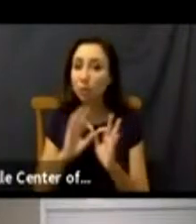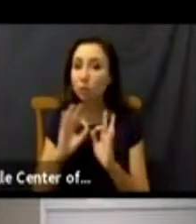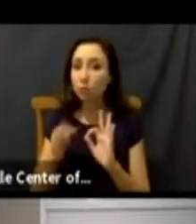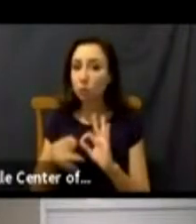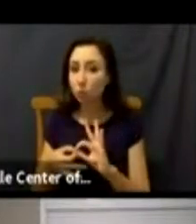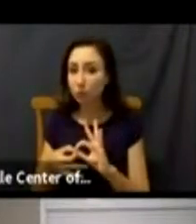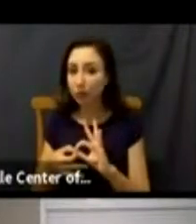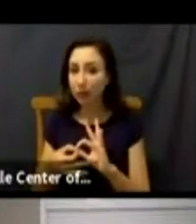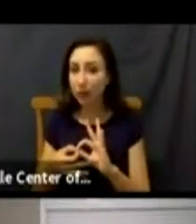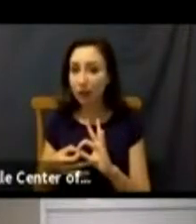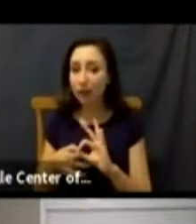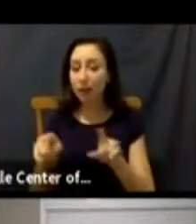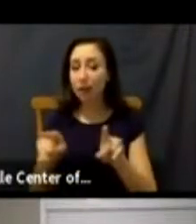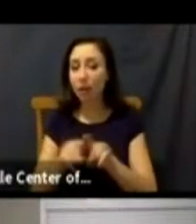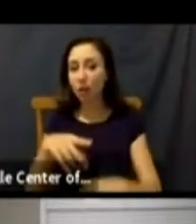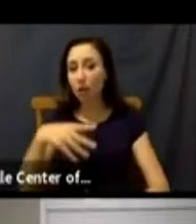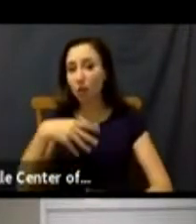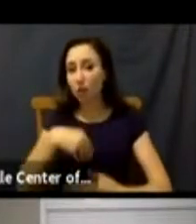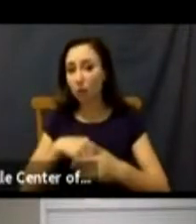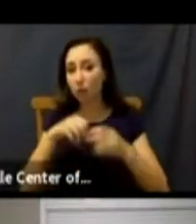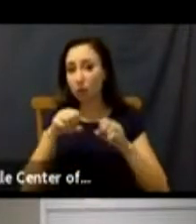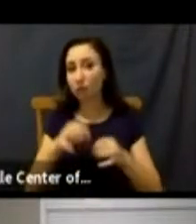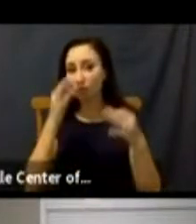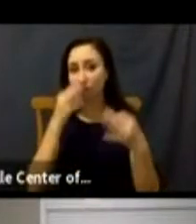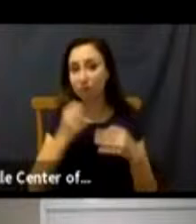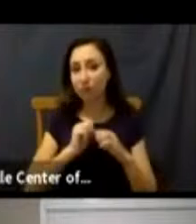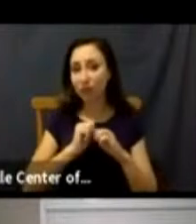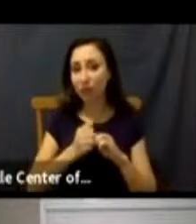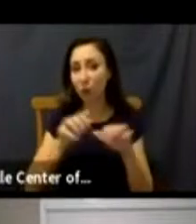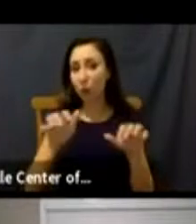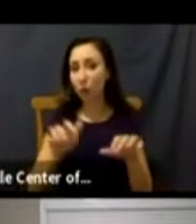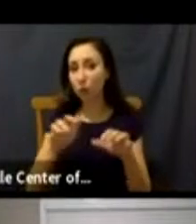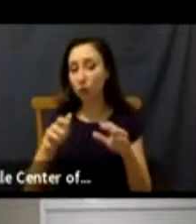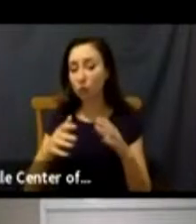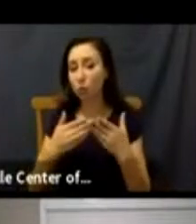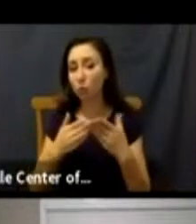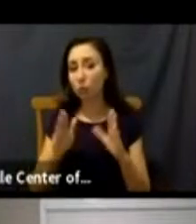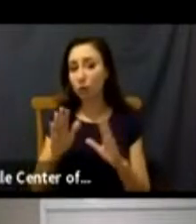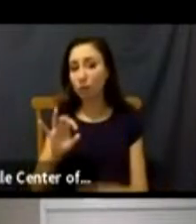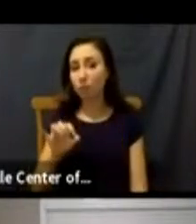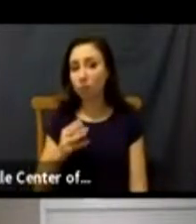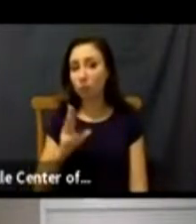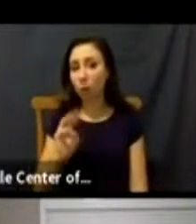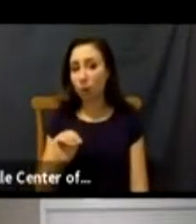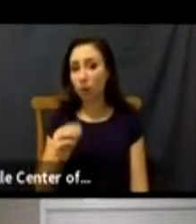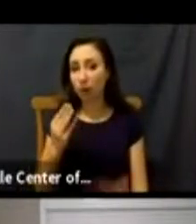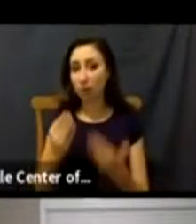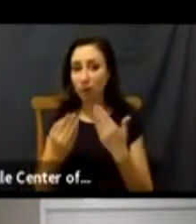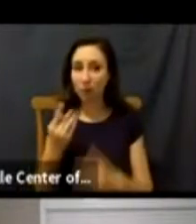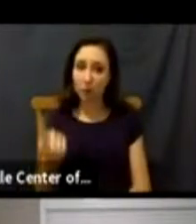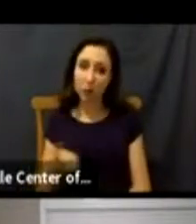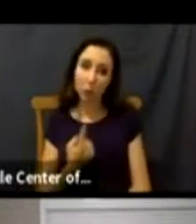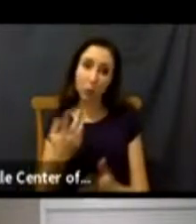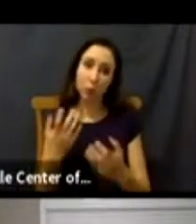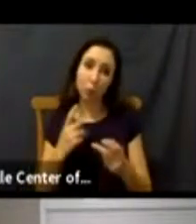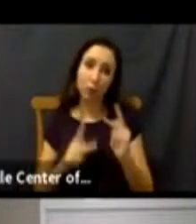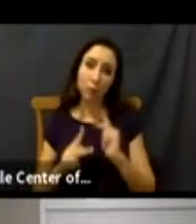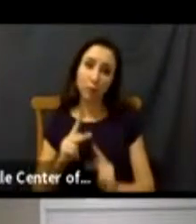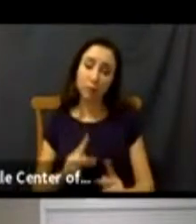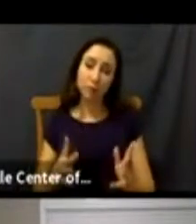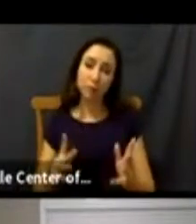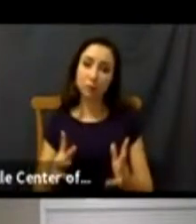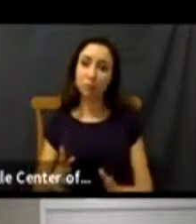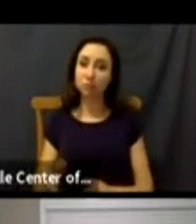and also includes the ability for us to determine how we're going to do public forum. Maybe we only want people to meet as we,